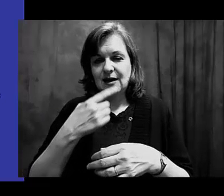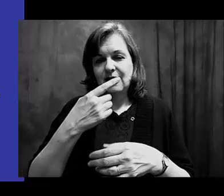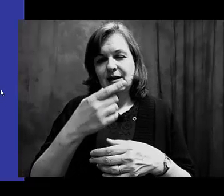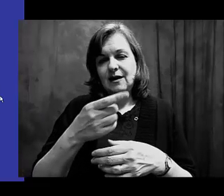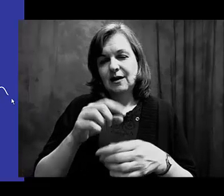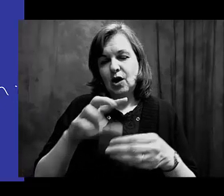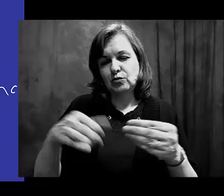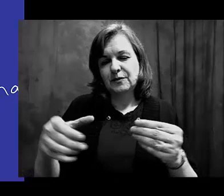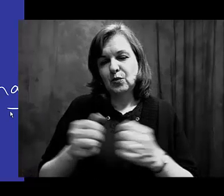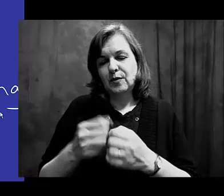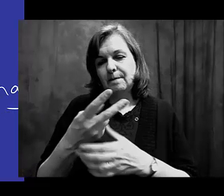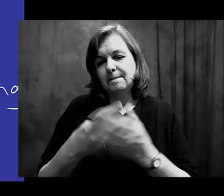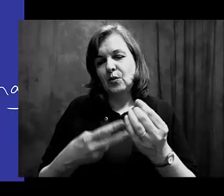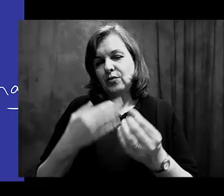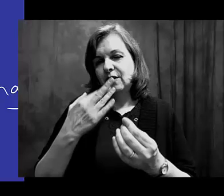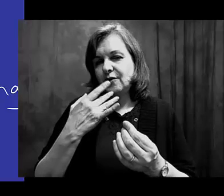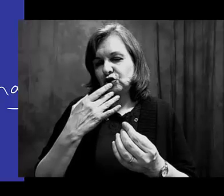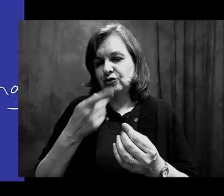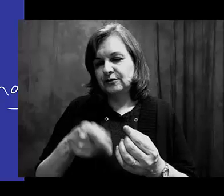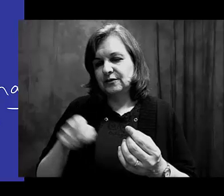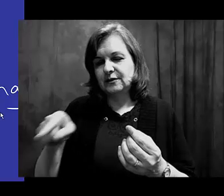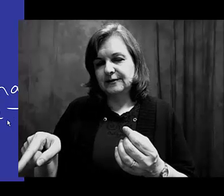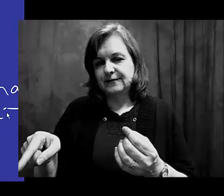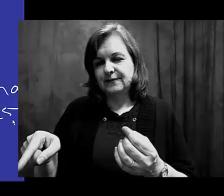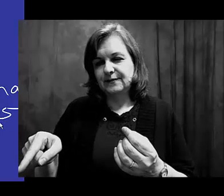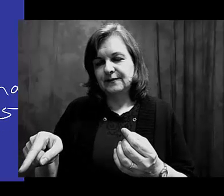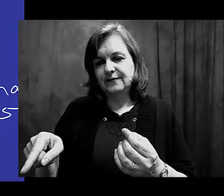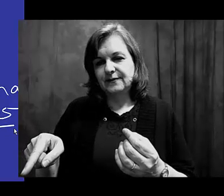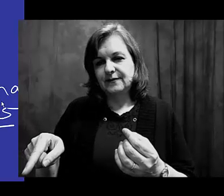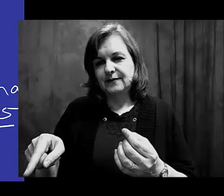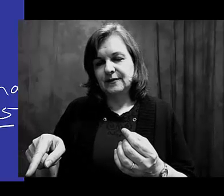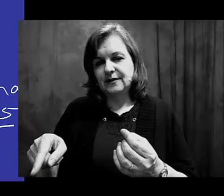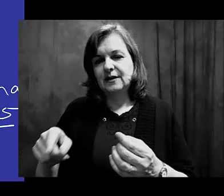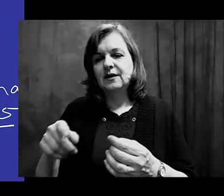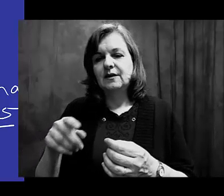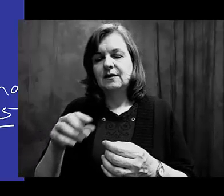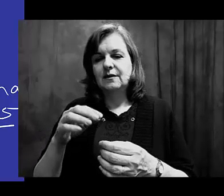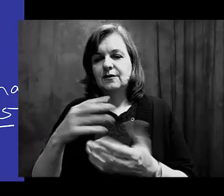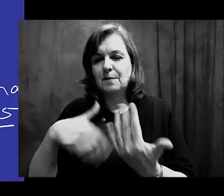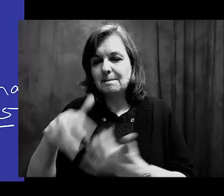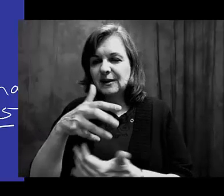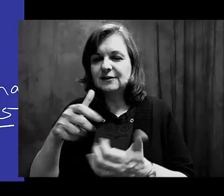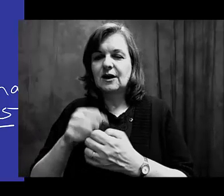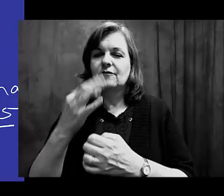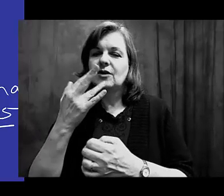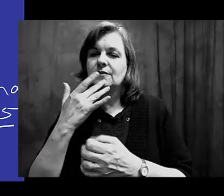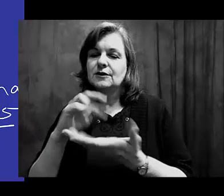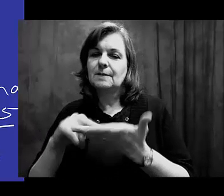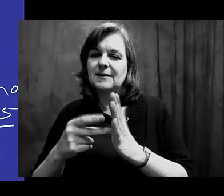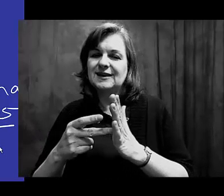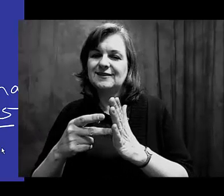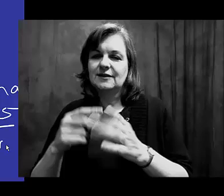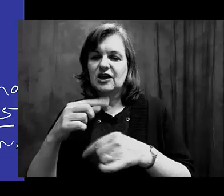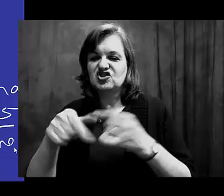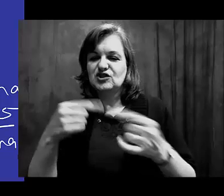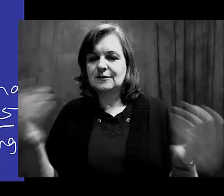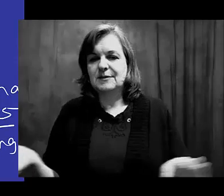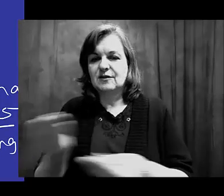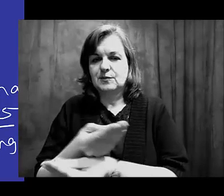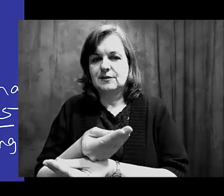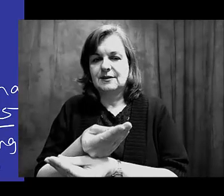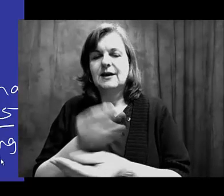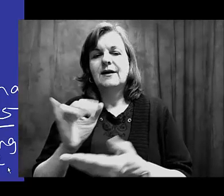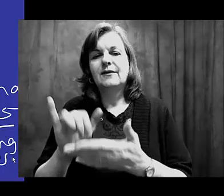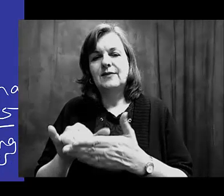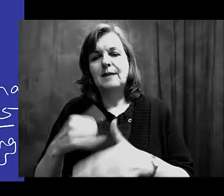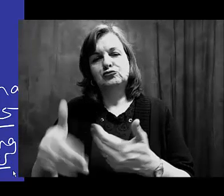colors. Well, the mixing of colors represents the mixing of genes, or the phenomenon known as